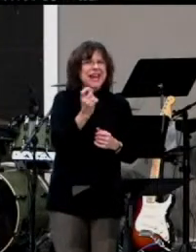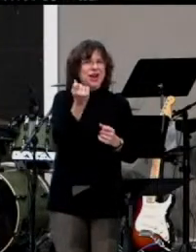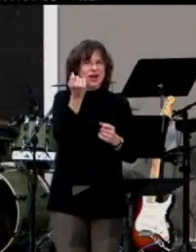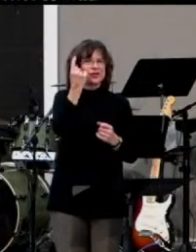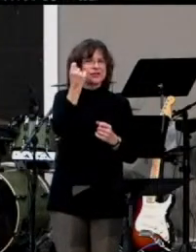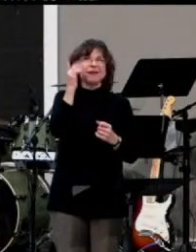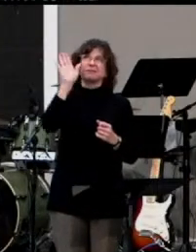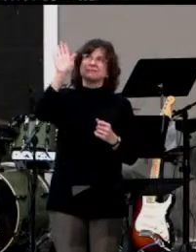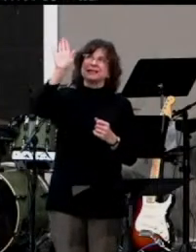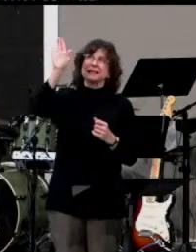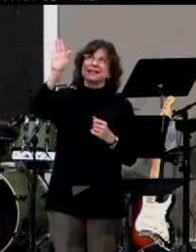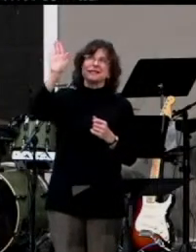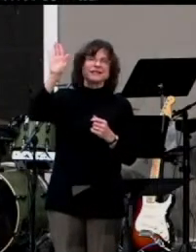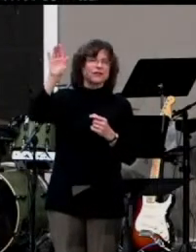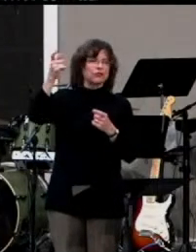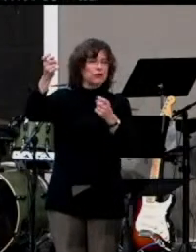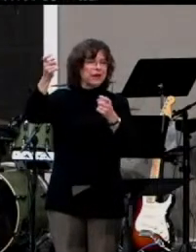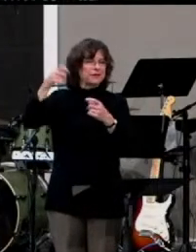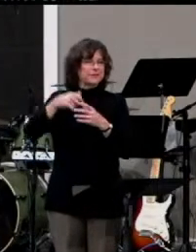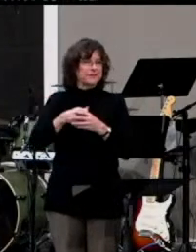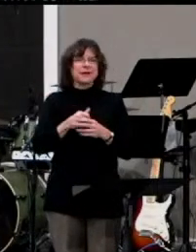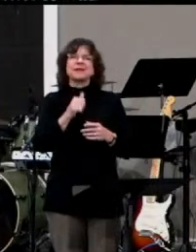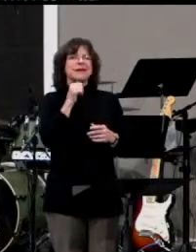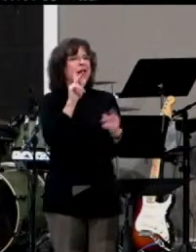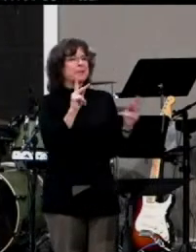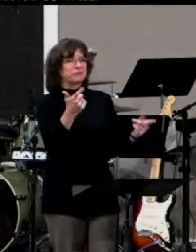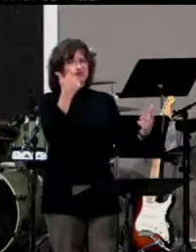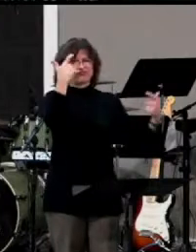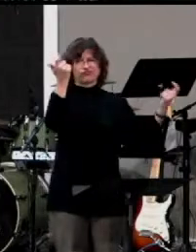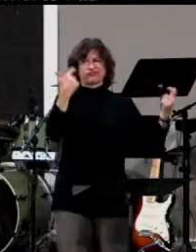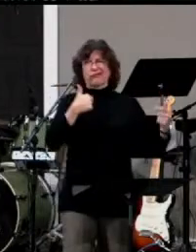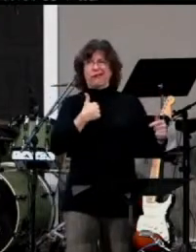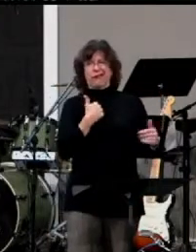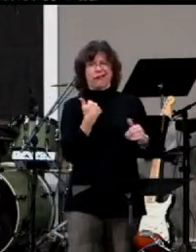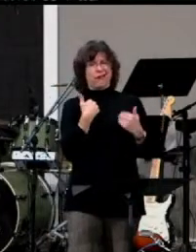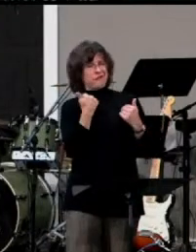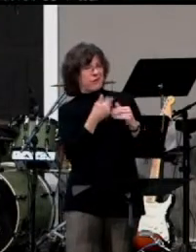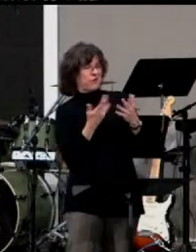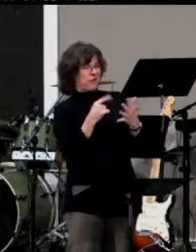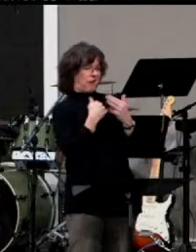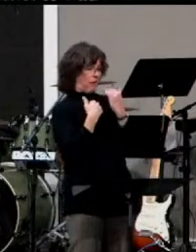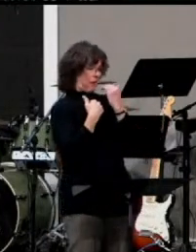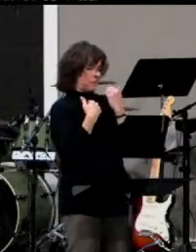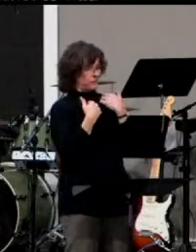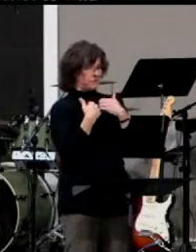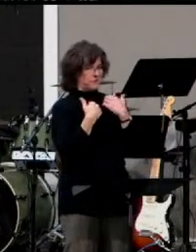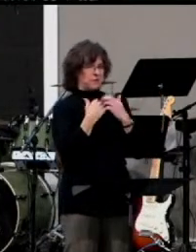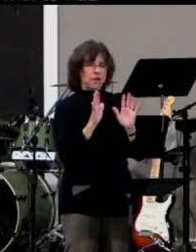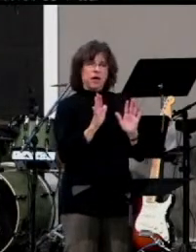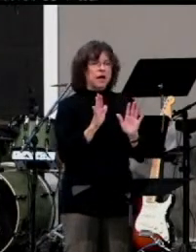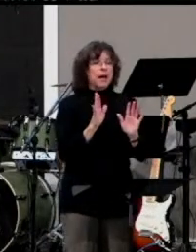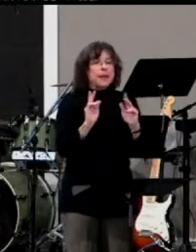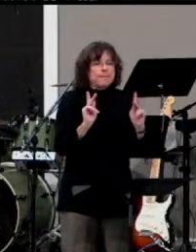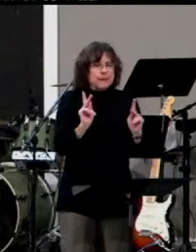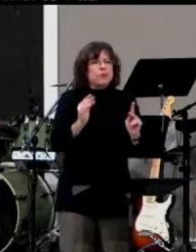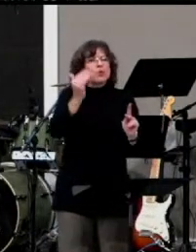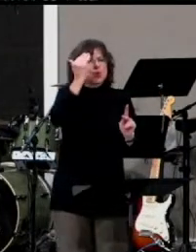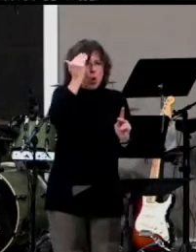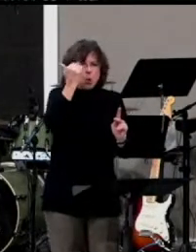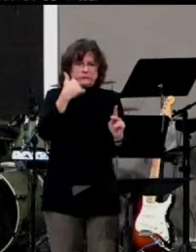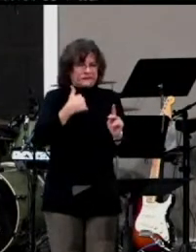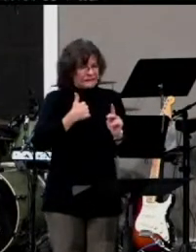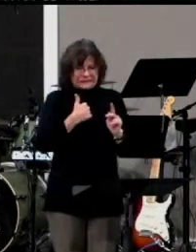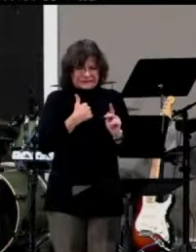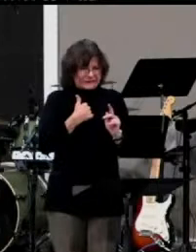most clearly, not those who perceive that they have it all together, but those who see their spiritual poverty